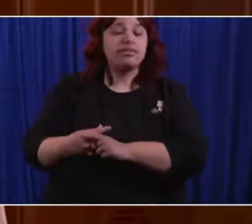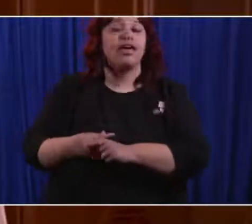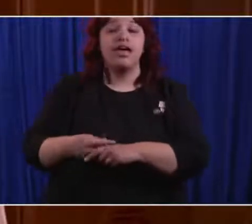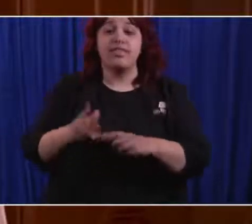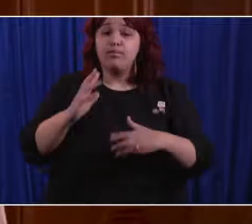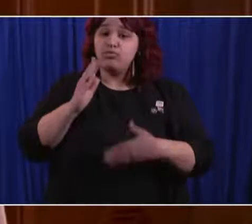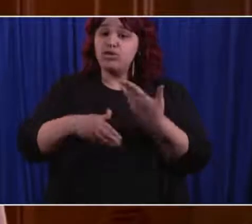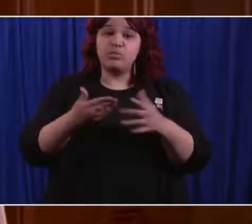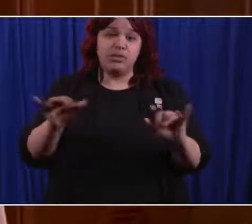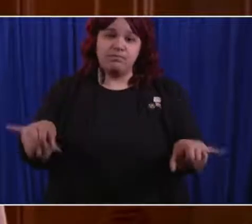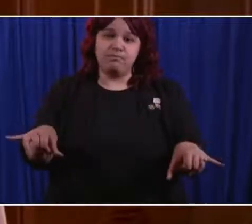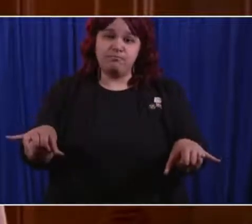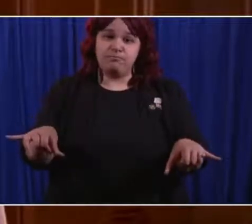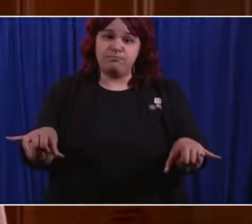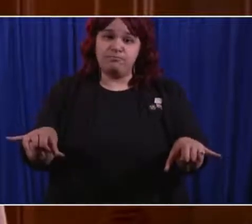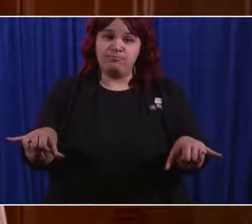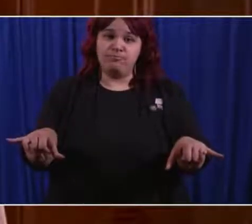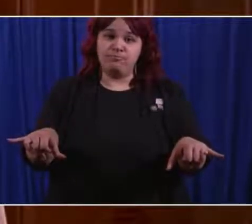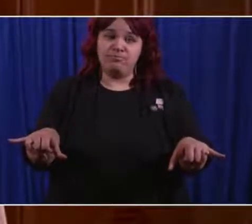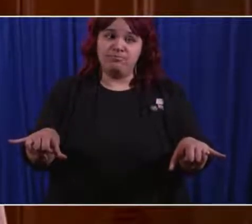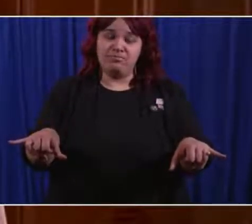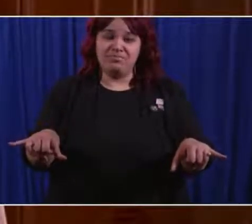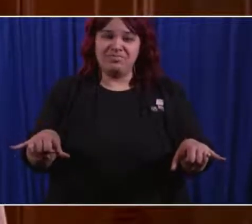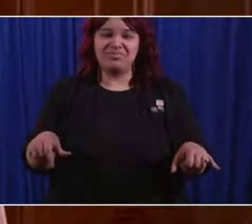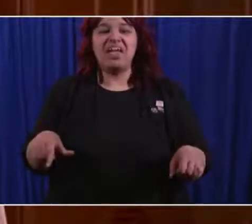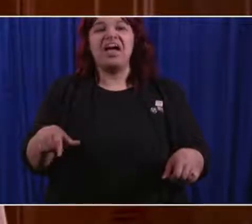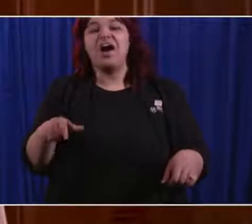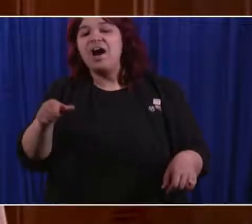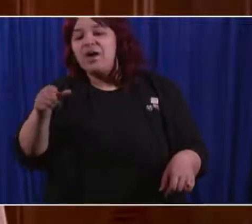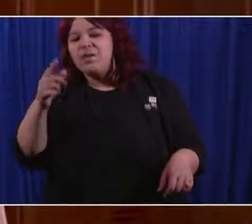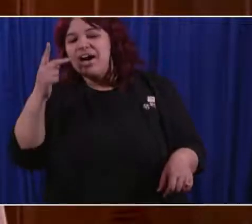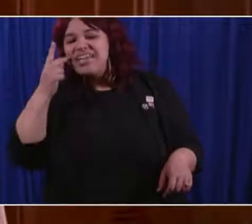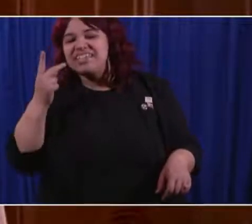I can see I'm putting Regis to sleep again there. So